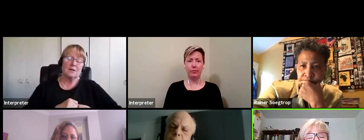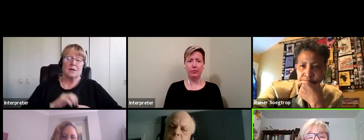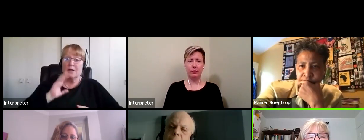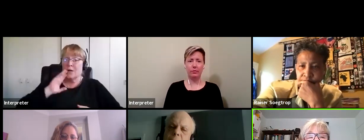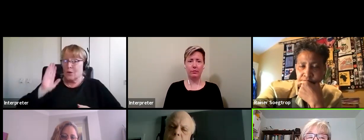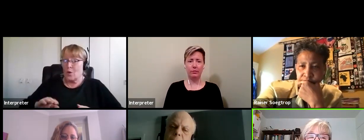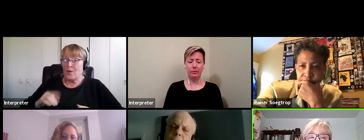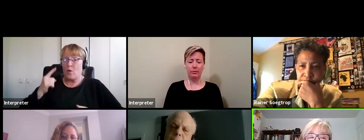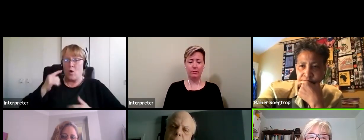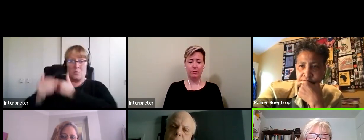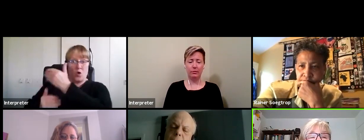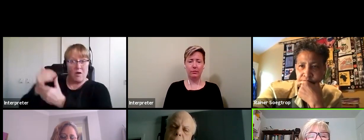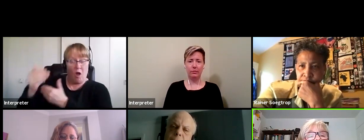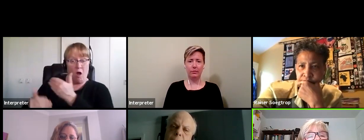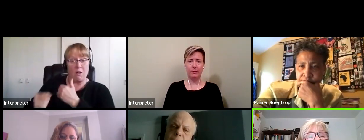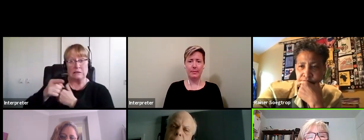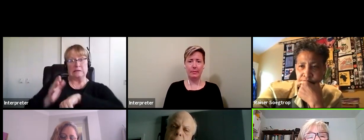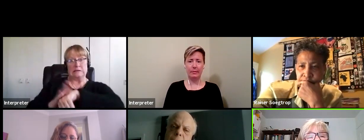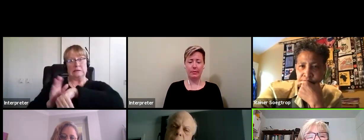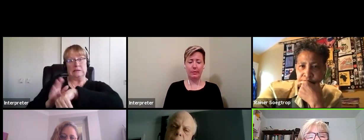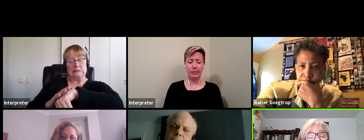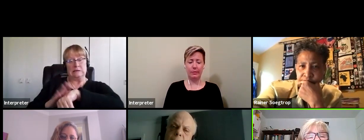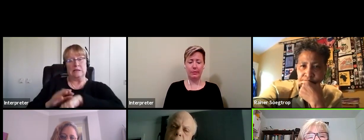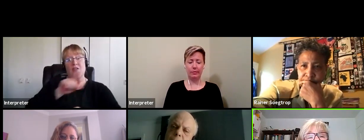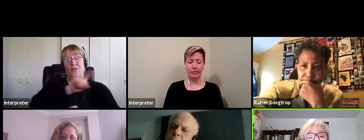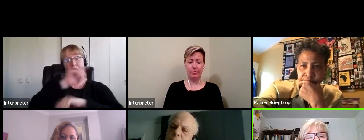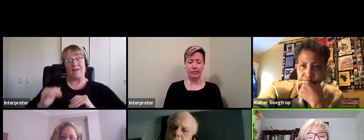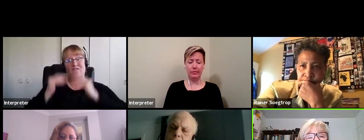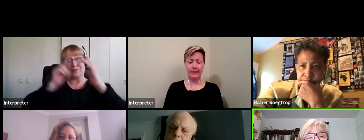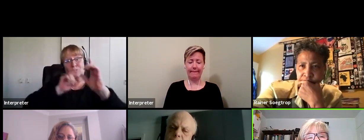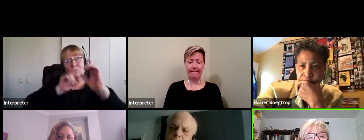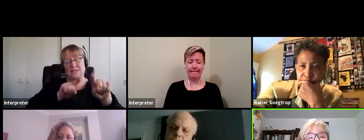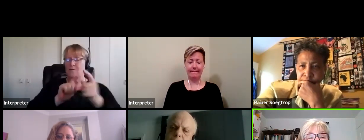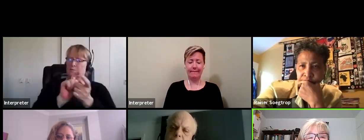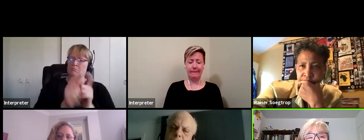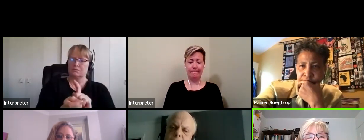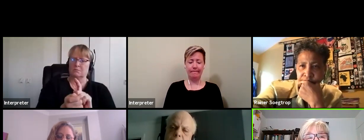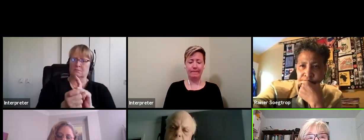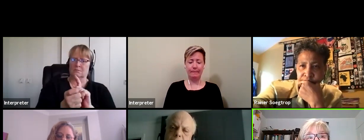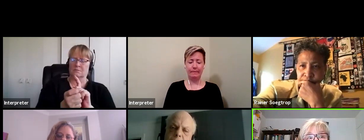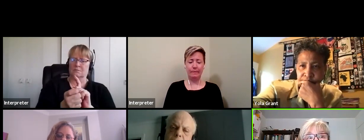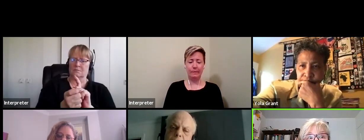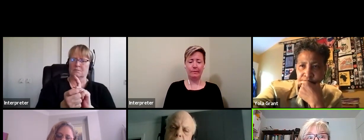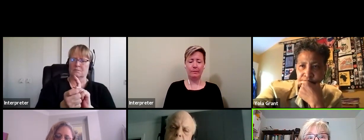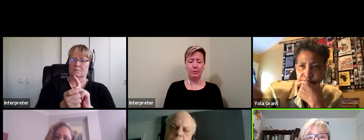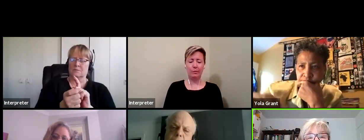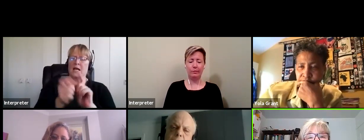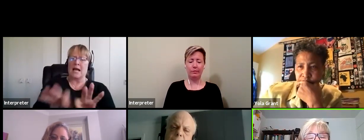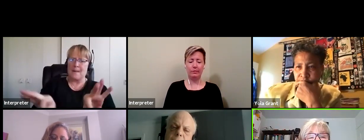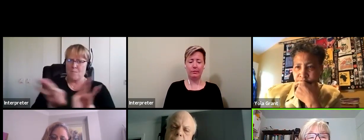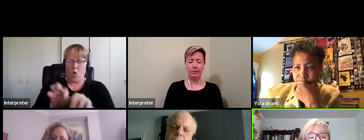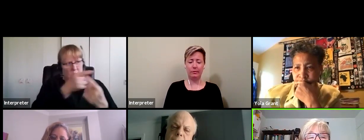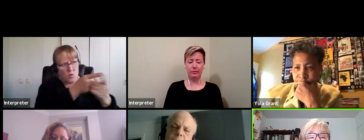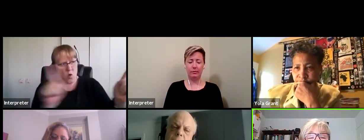protocols said that people needed to update their advanced directives and to make sure that they're understood in the